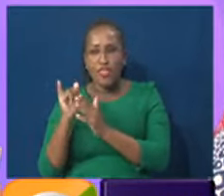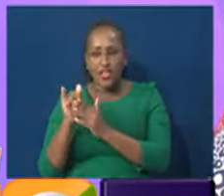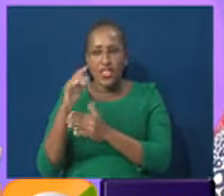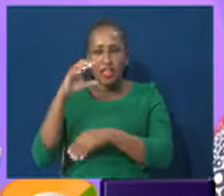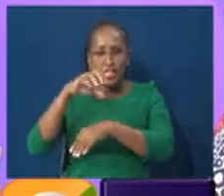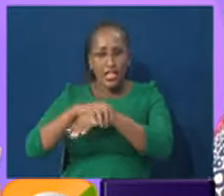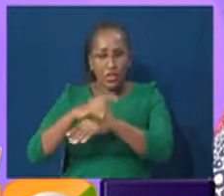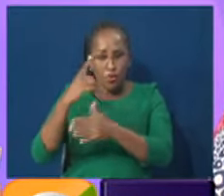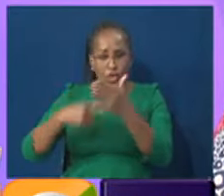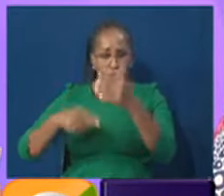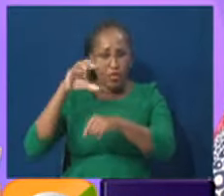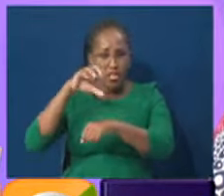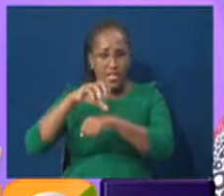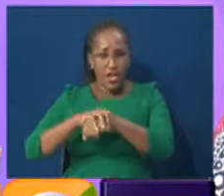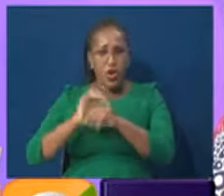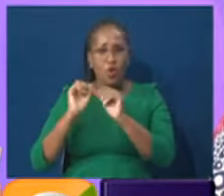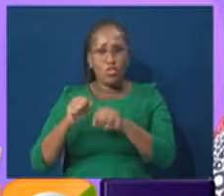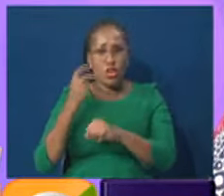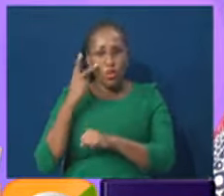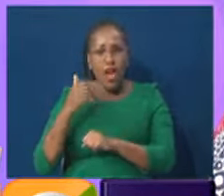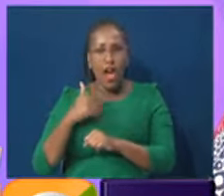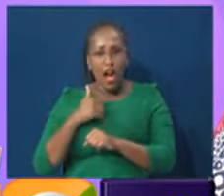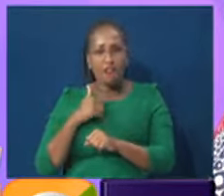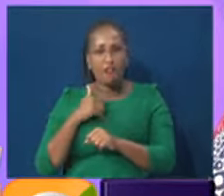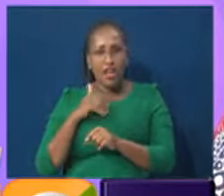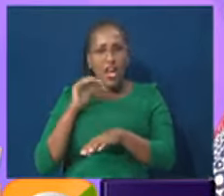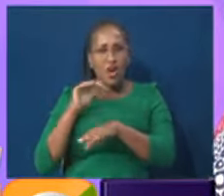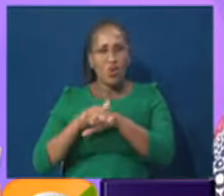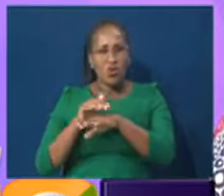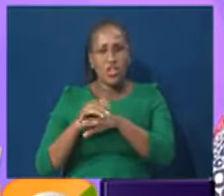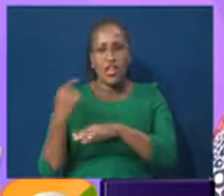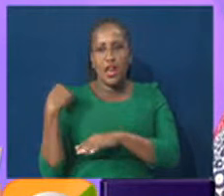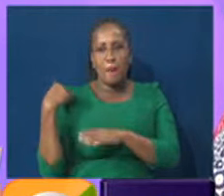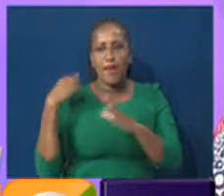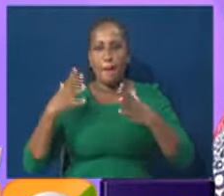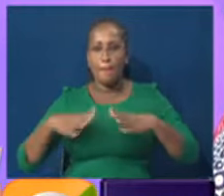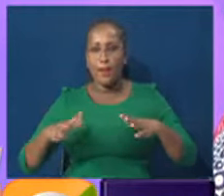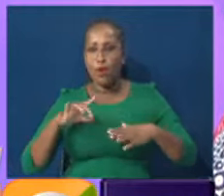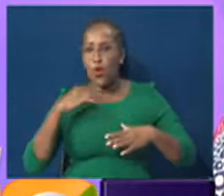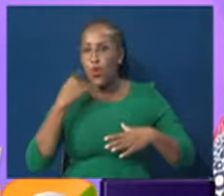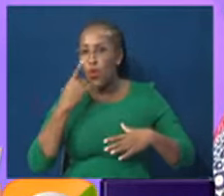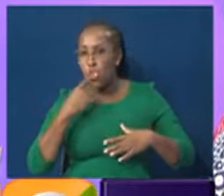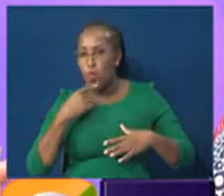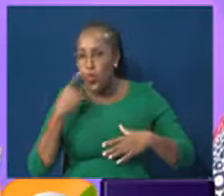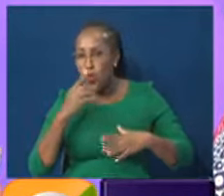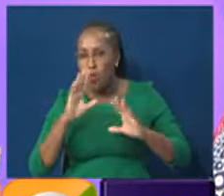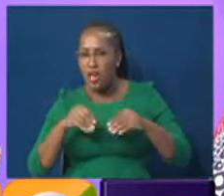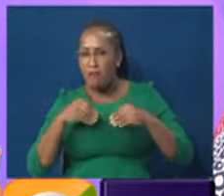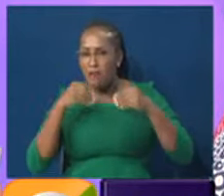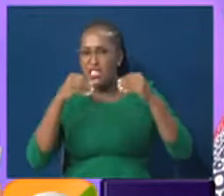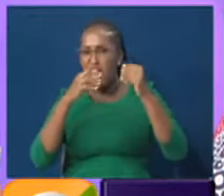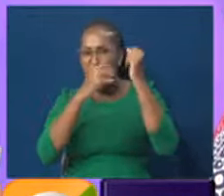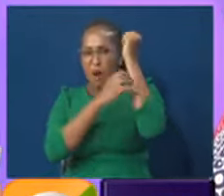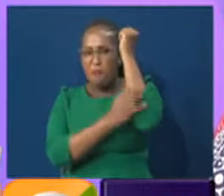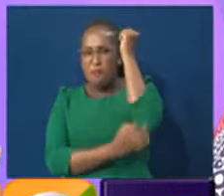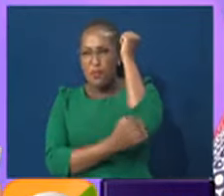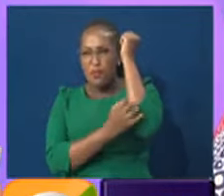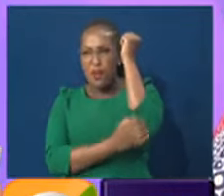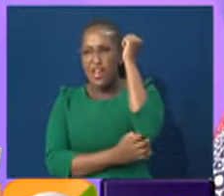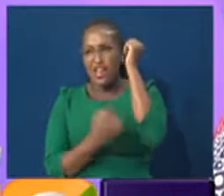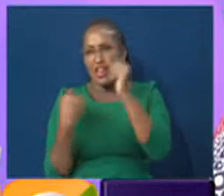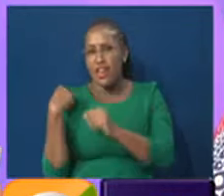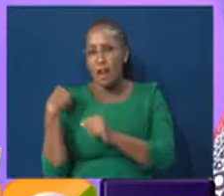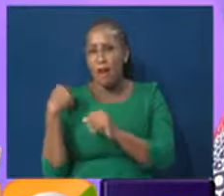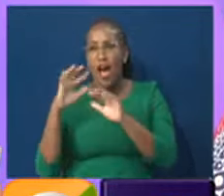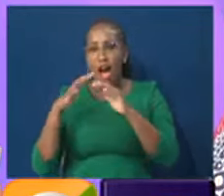findings, then you'll see that there was quite a substantive number of people who actually gave him a poor rating. Now, the